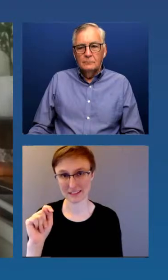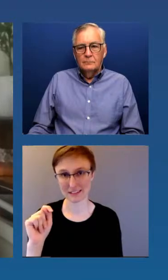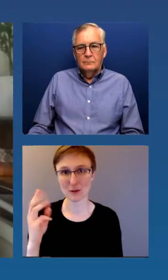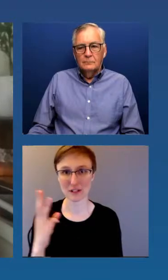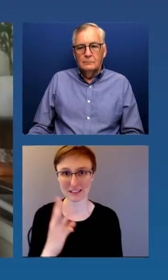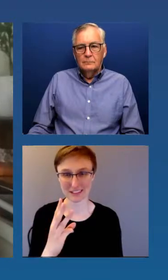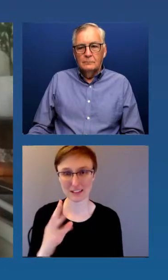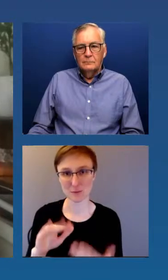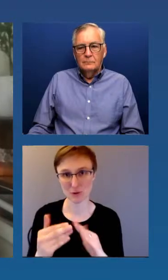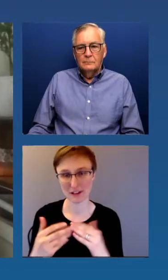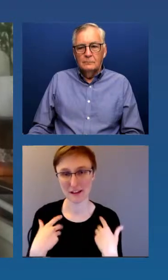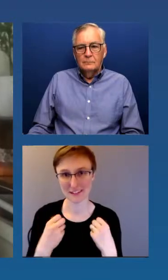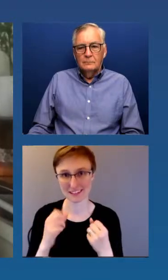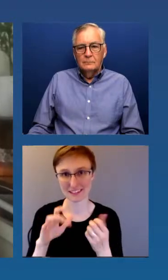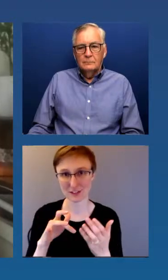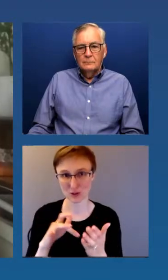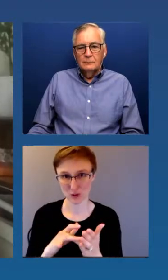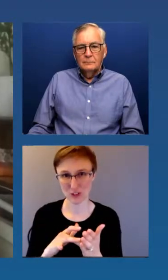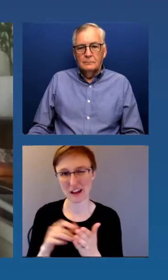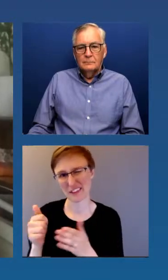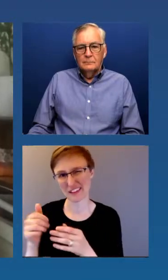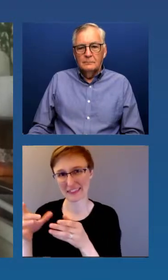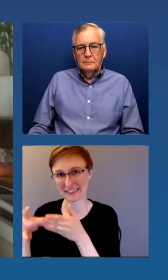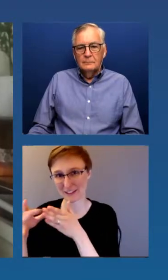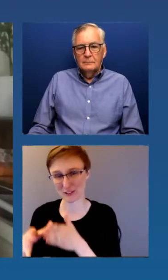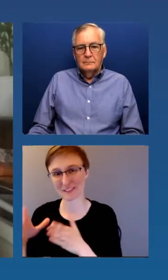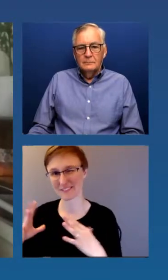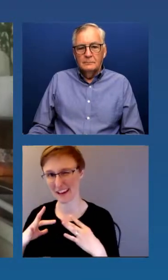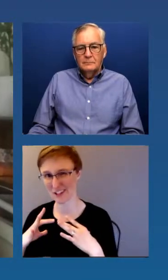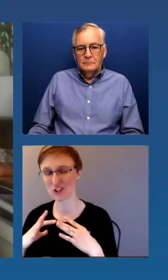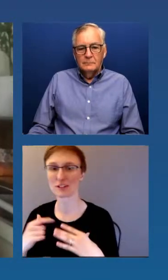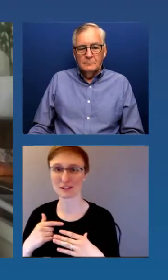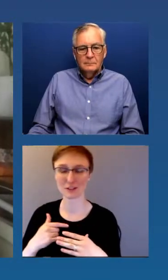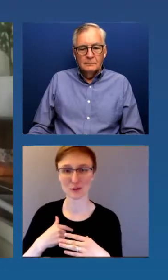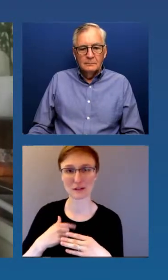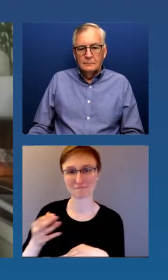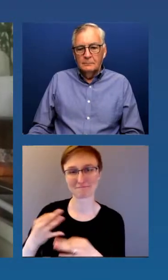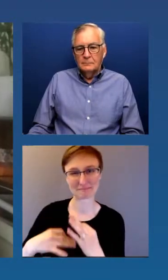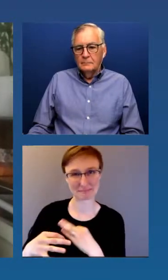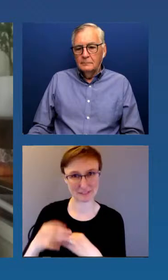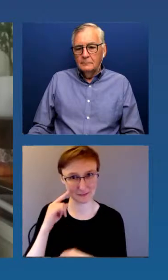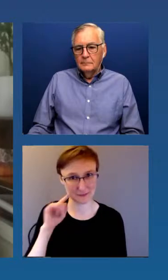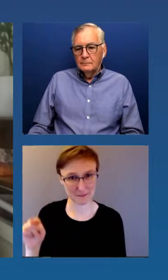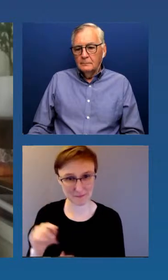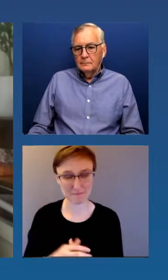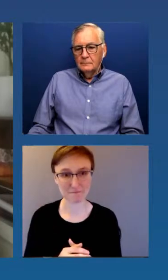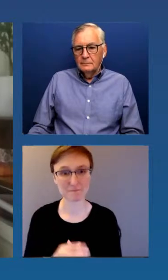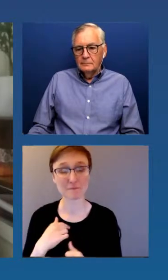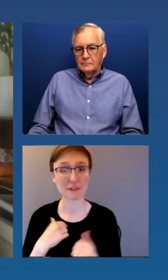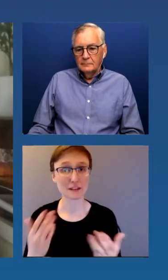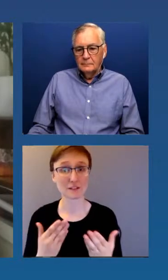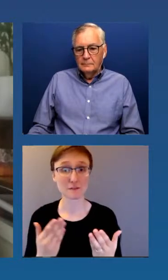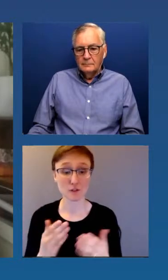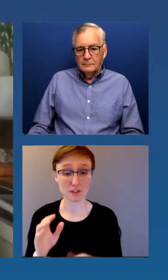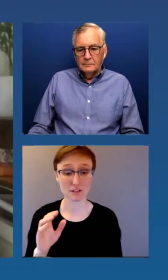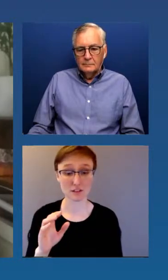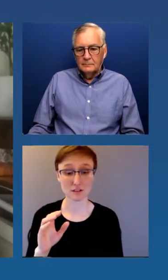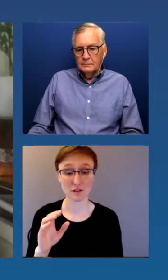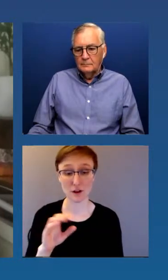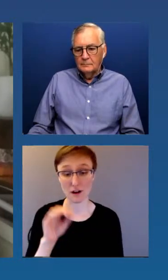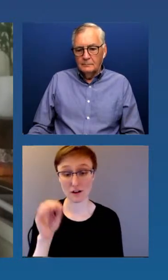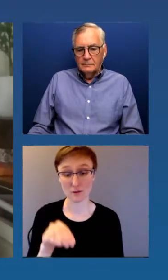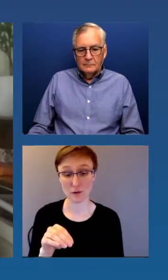week. I'm here today with my colleague Hindia Mahmood, Director of OLIP, Ottawa Local Immigration Partnership, who will follow up